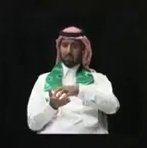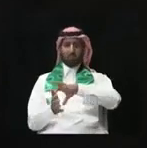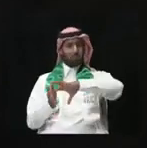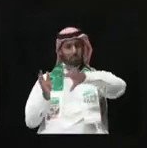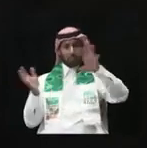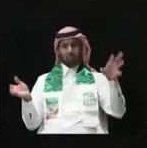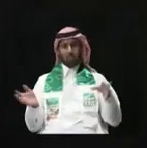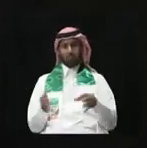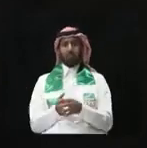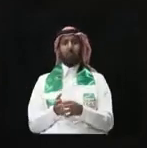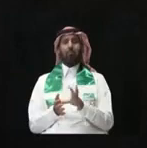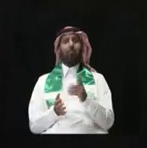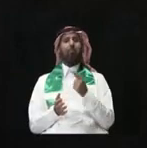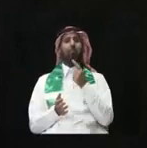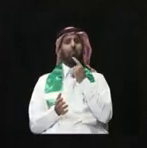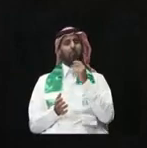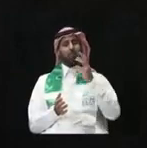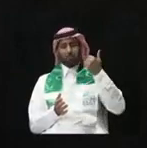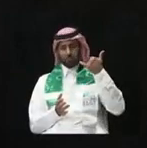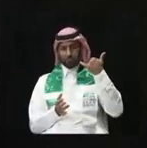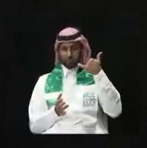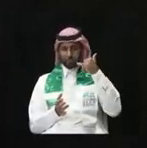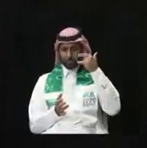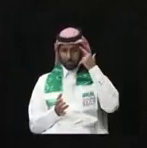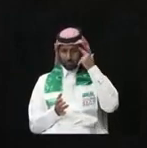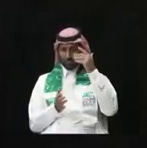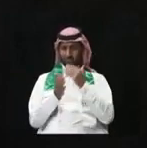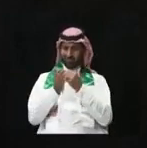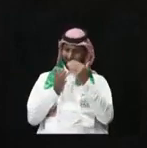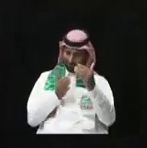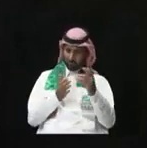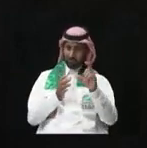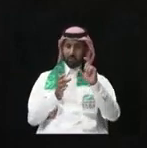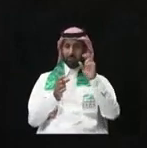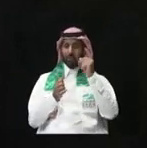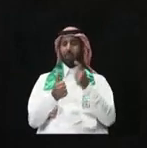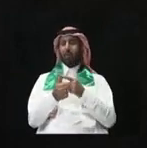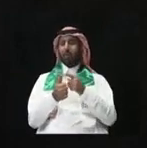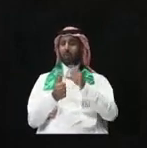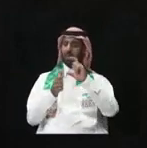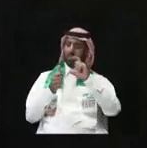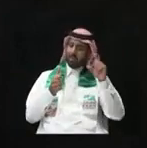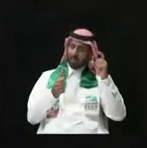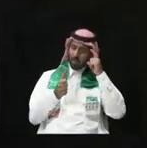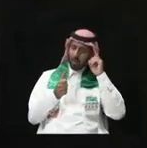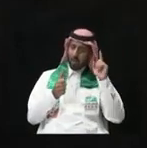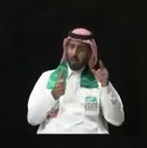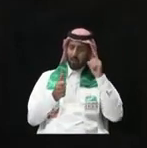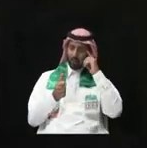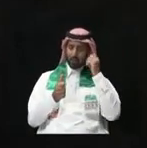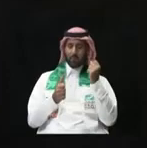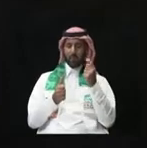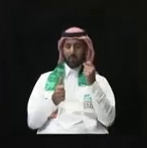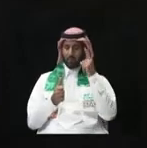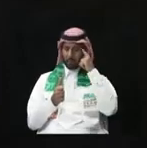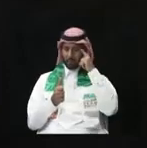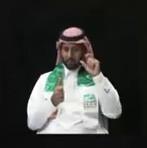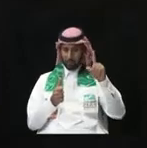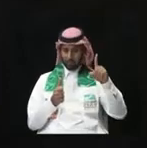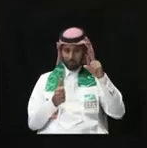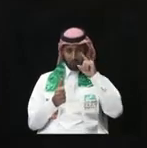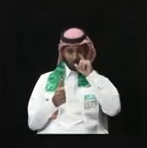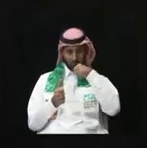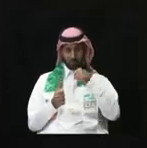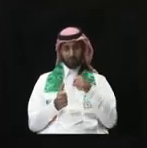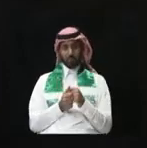capital, and the most important, at the beginning of the sentence. After the full stop, just use a capital